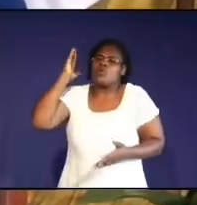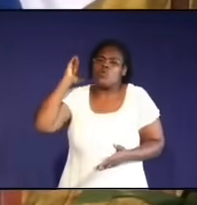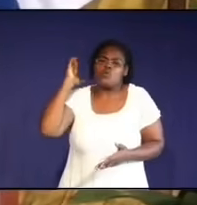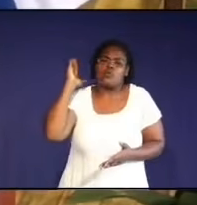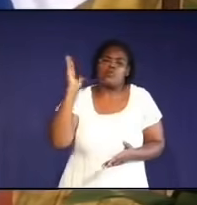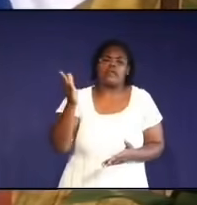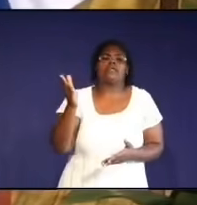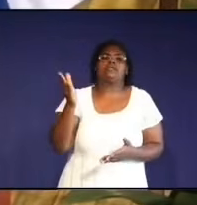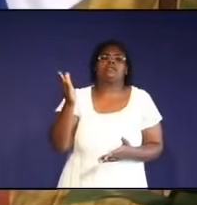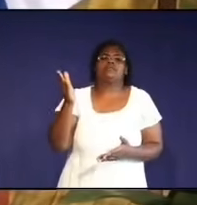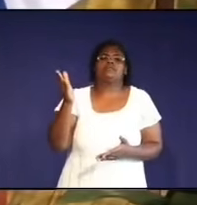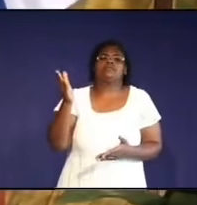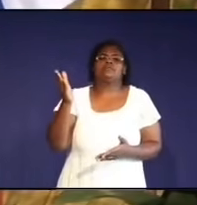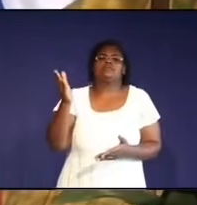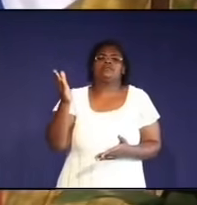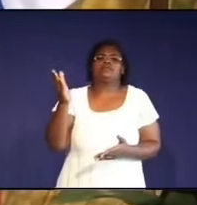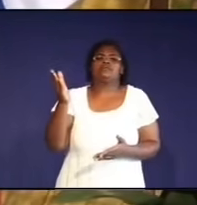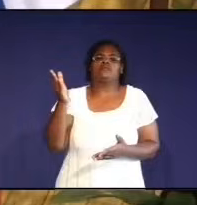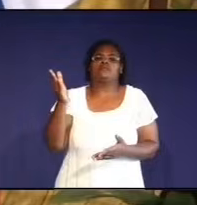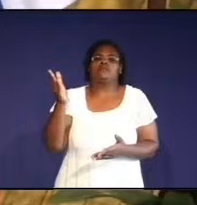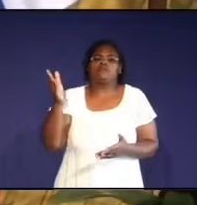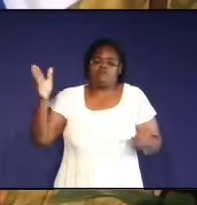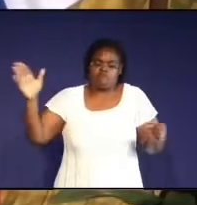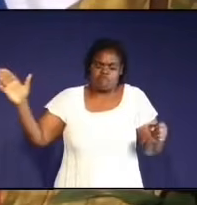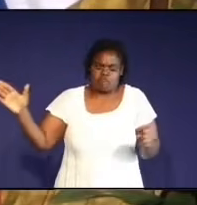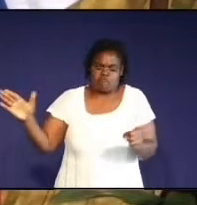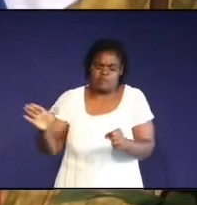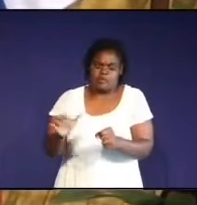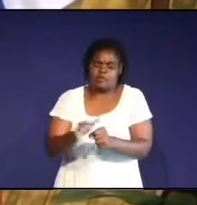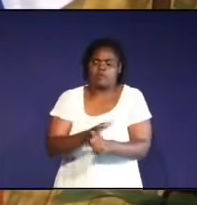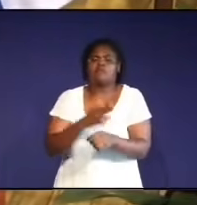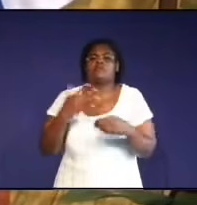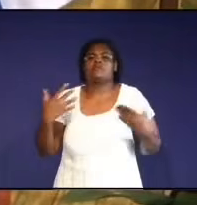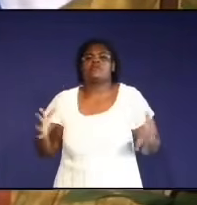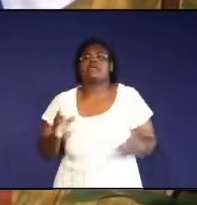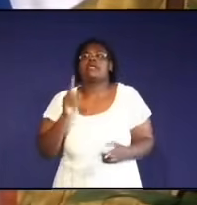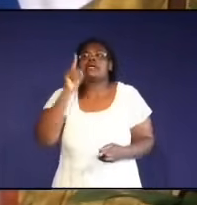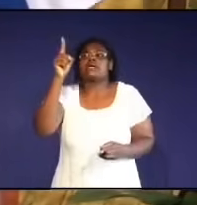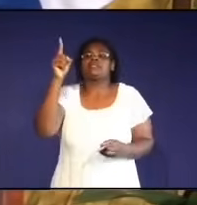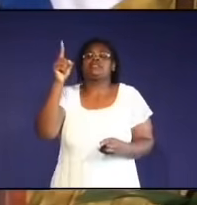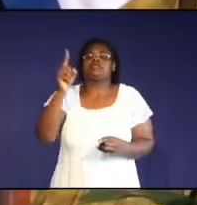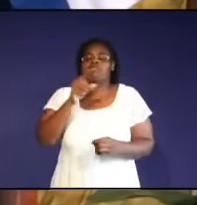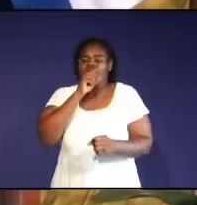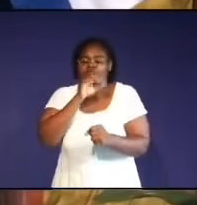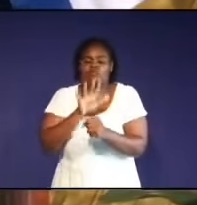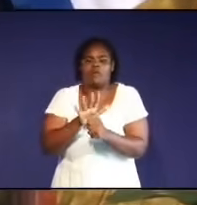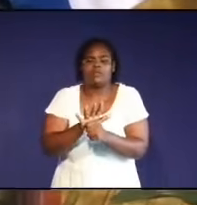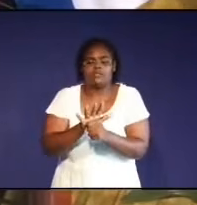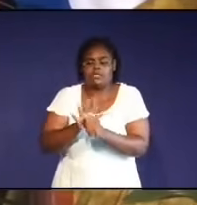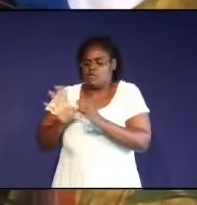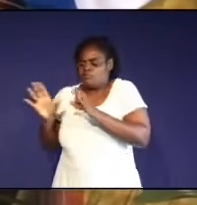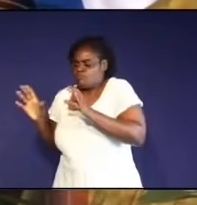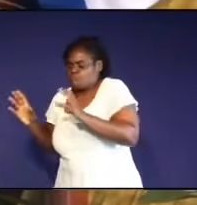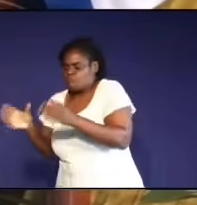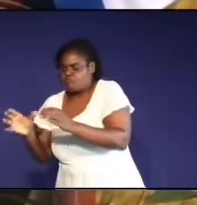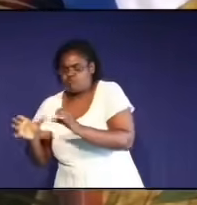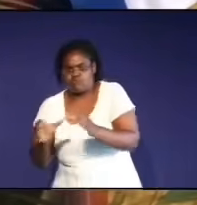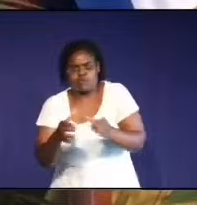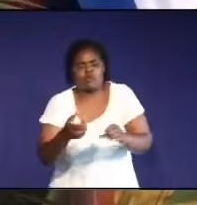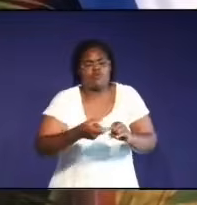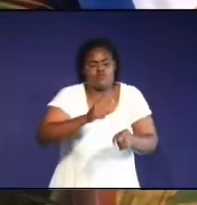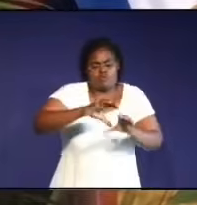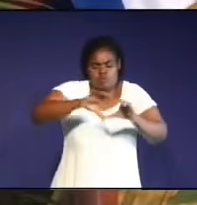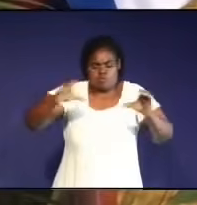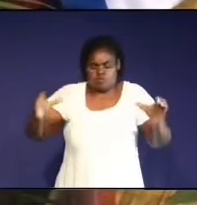bring his promises to pass. He will gather from the world a people who will serve